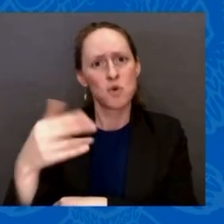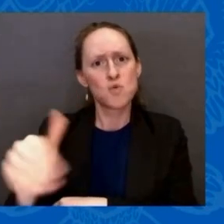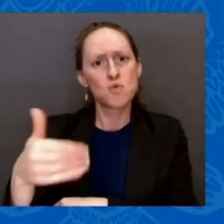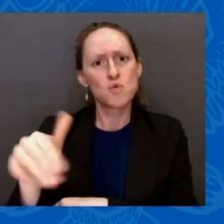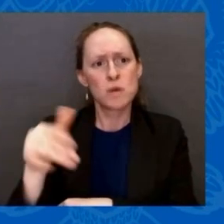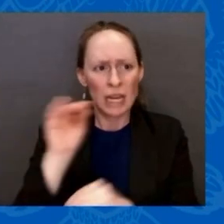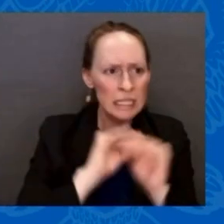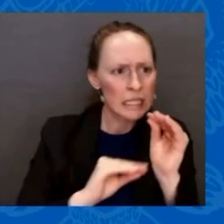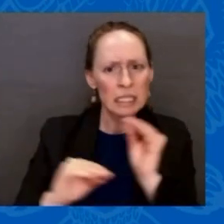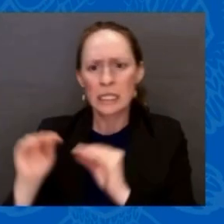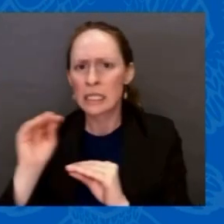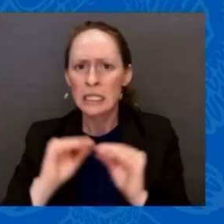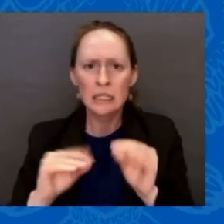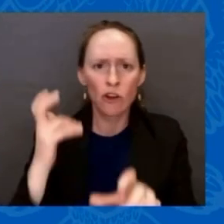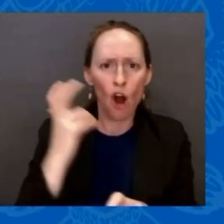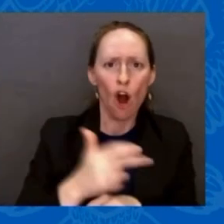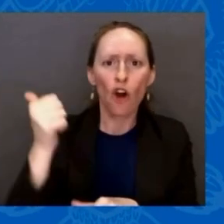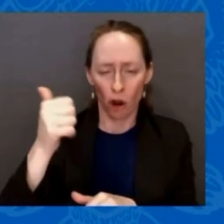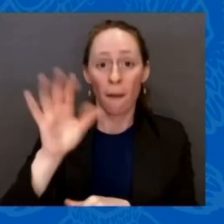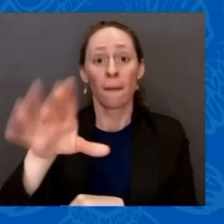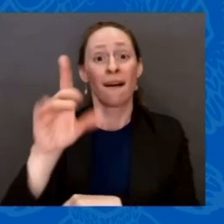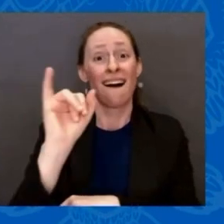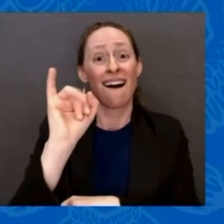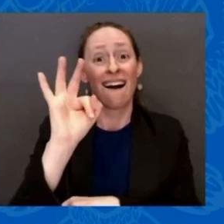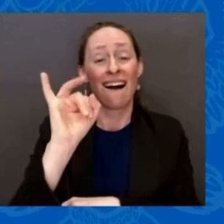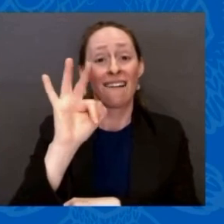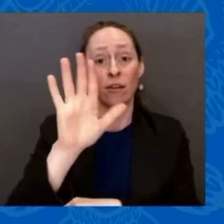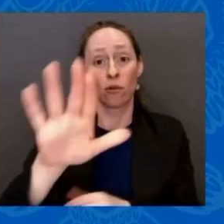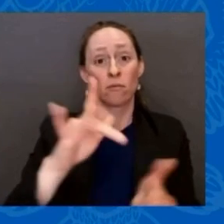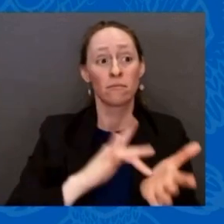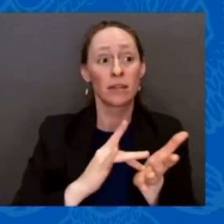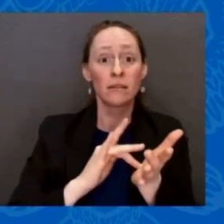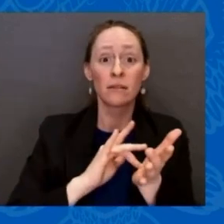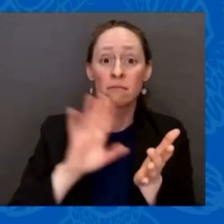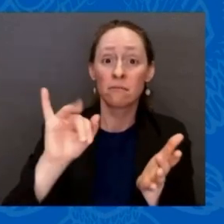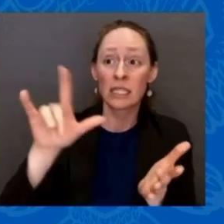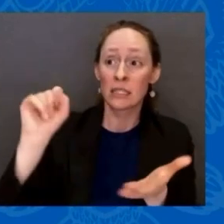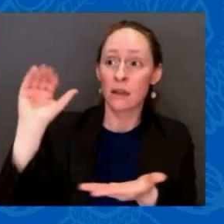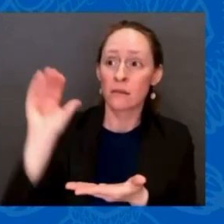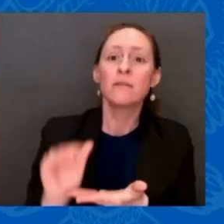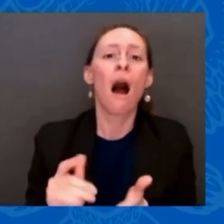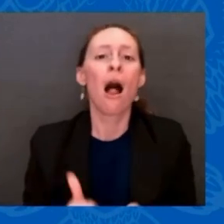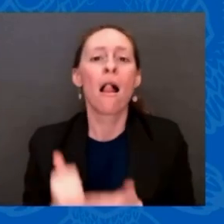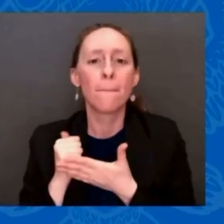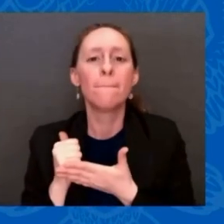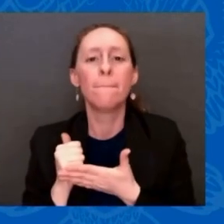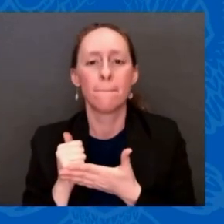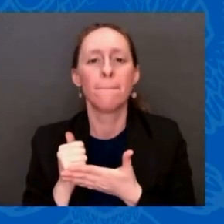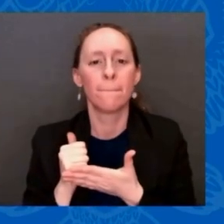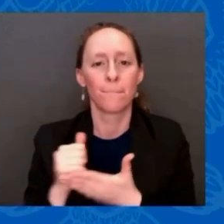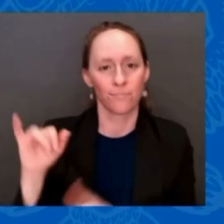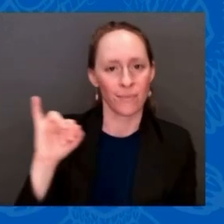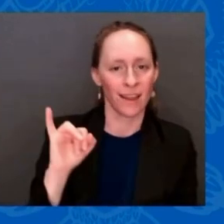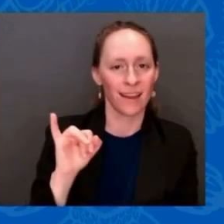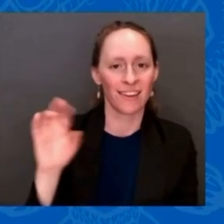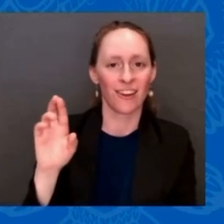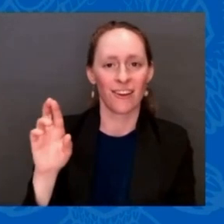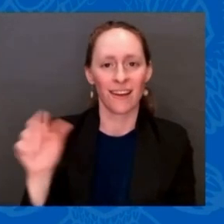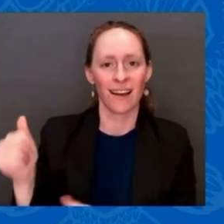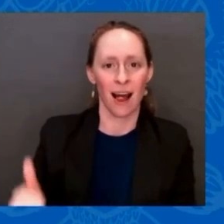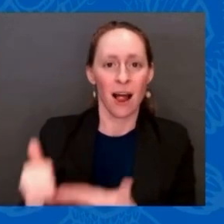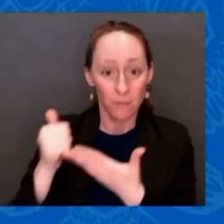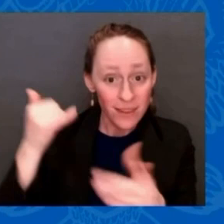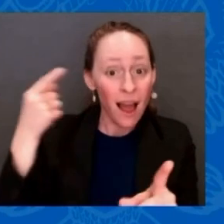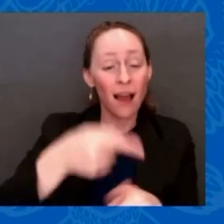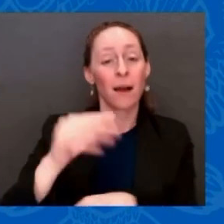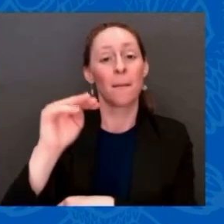Reduction Act, we finally gave Medicare the power to negotiate lower prescription drug prices like the VA does now.